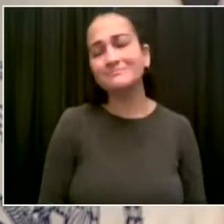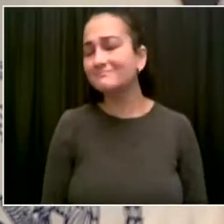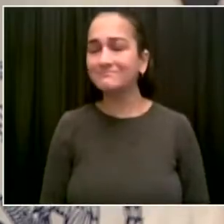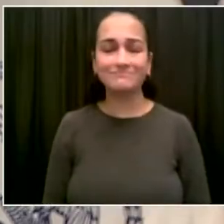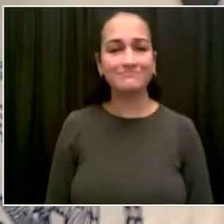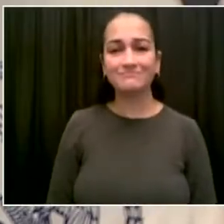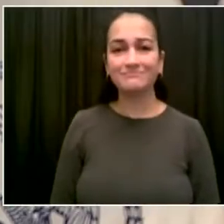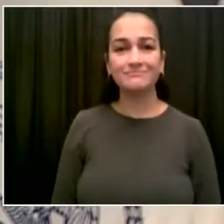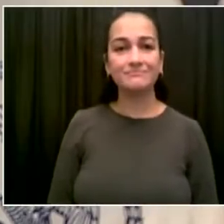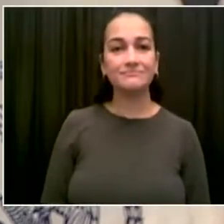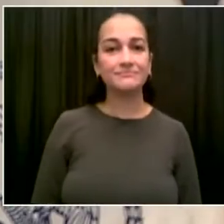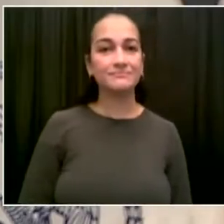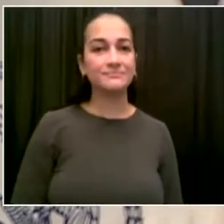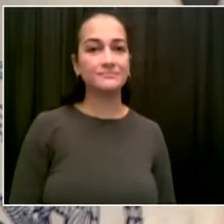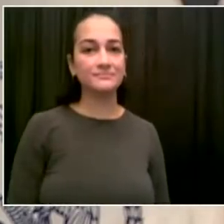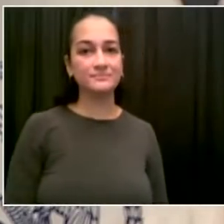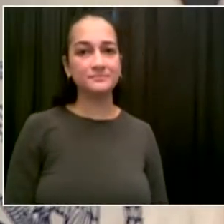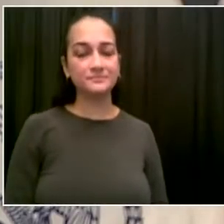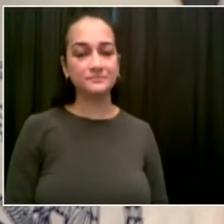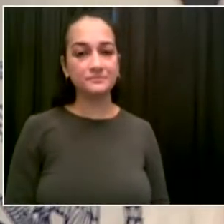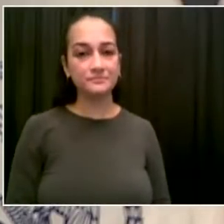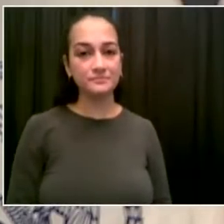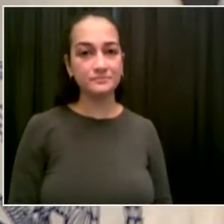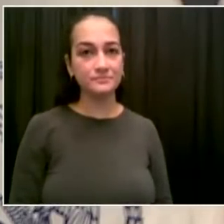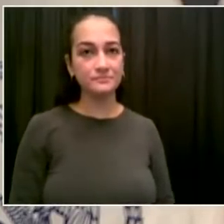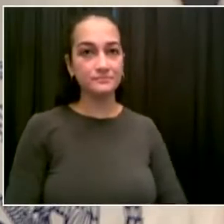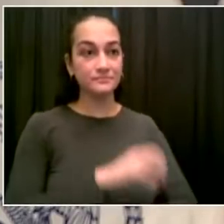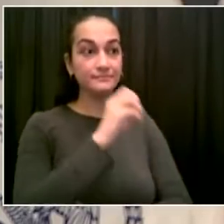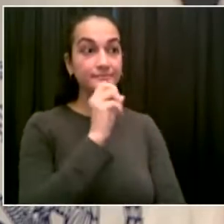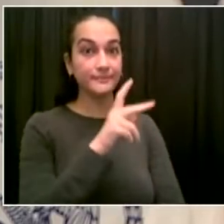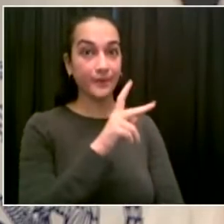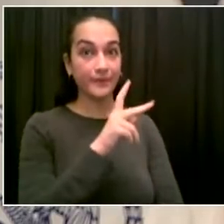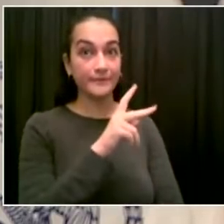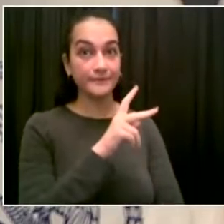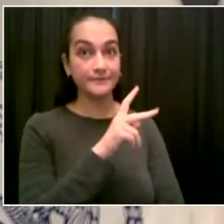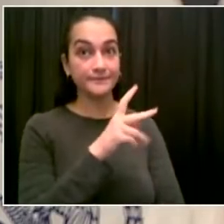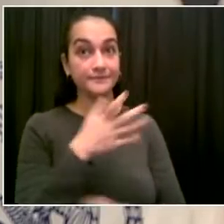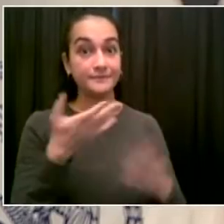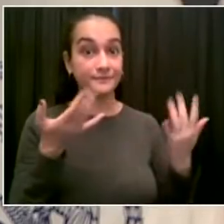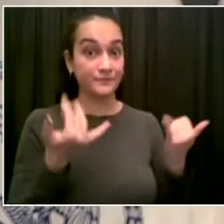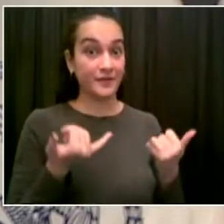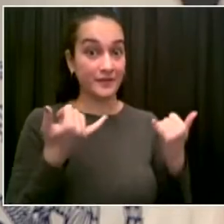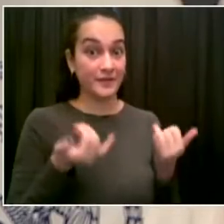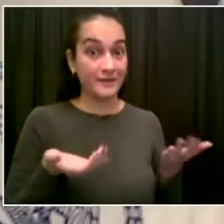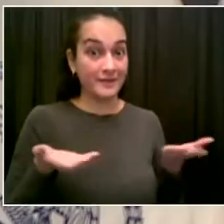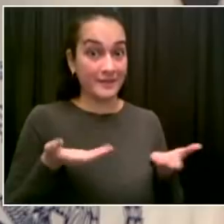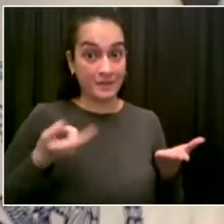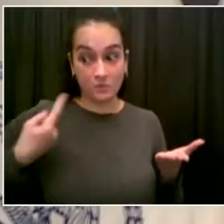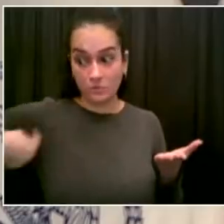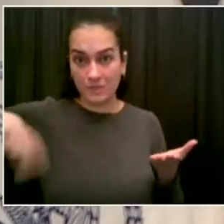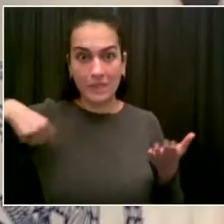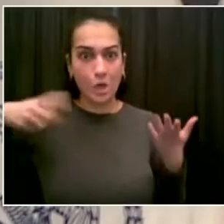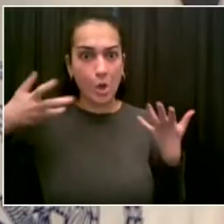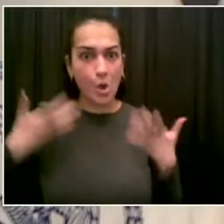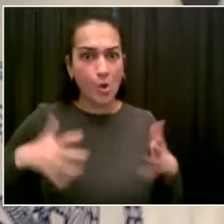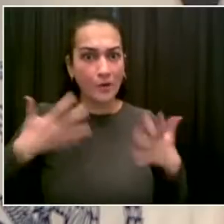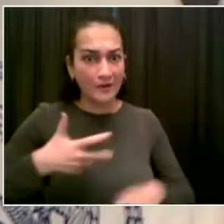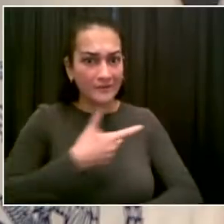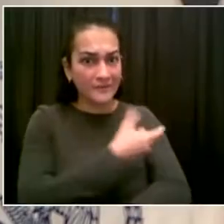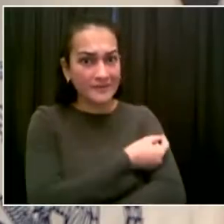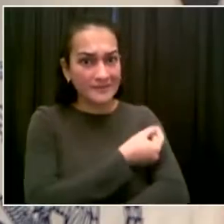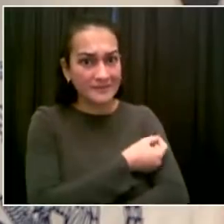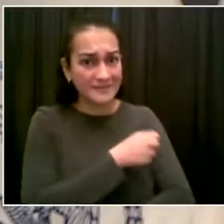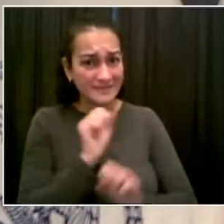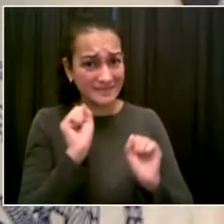Okay, well, I can assure you the press corps is definitely vaccinated. I want to ask you about the women transfers from